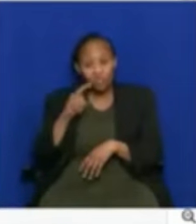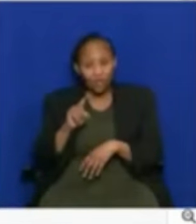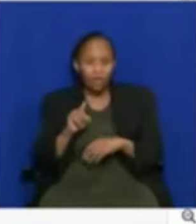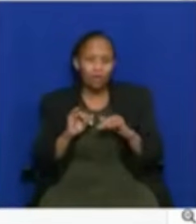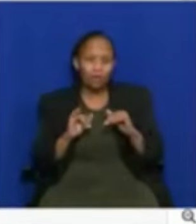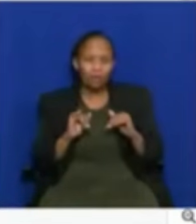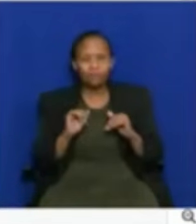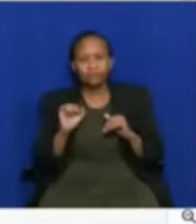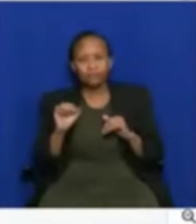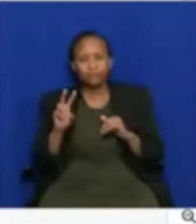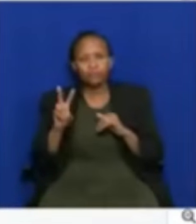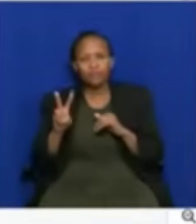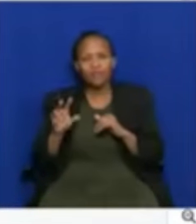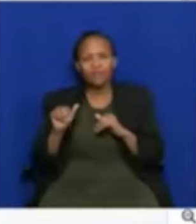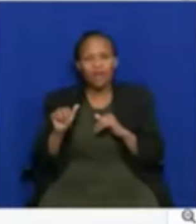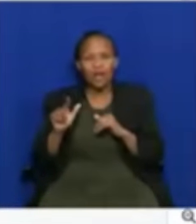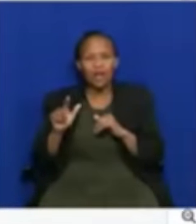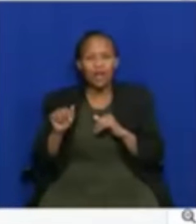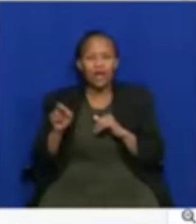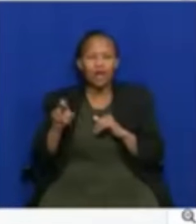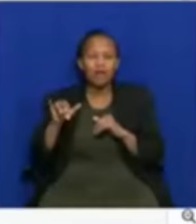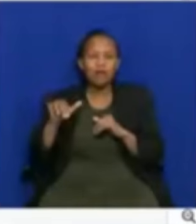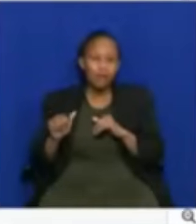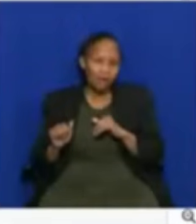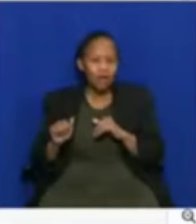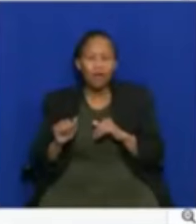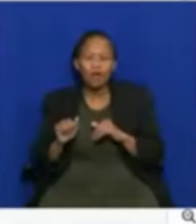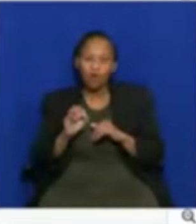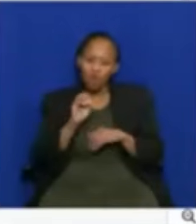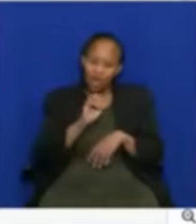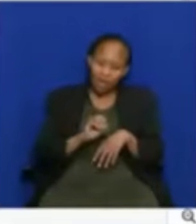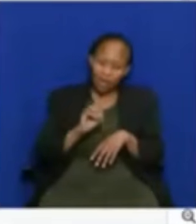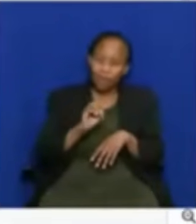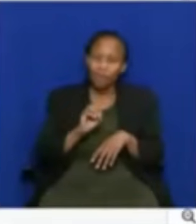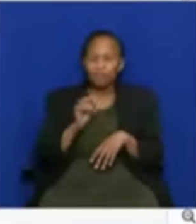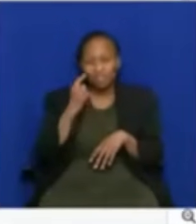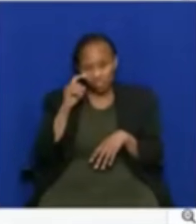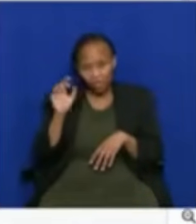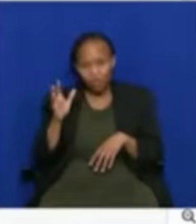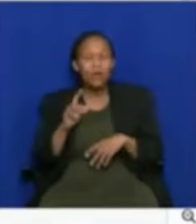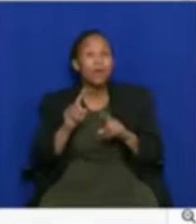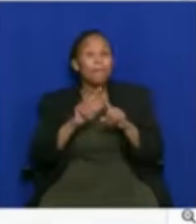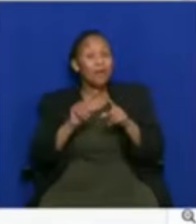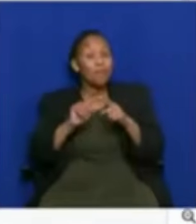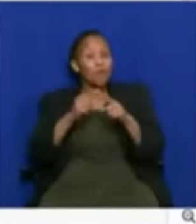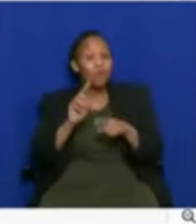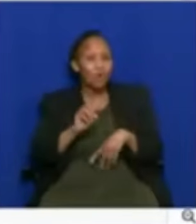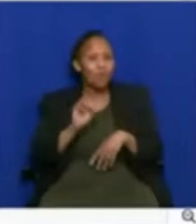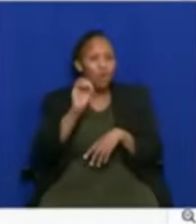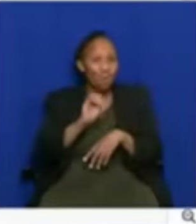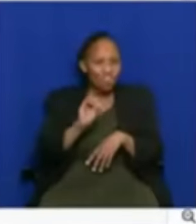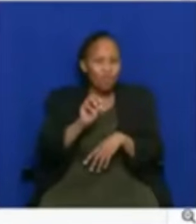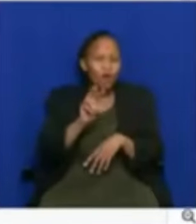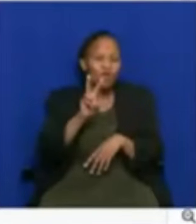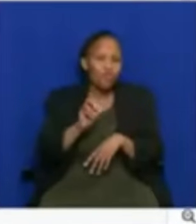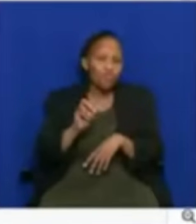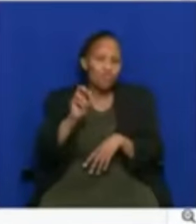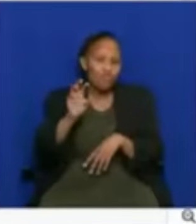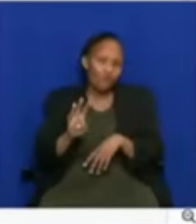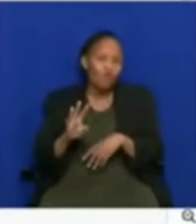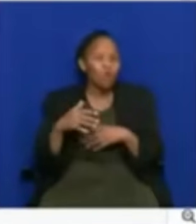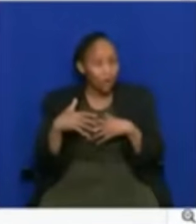matter whether it's Orlando or Valeria. The point is it was in October 2024 we've established that. And I'm saying in